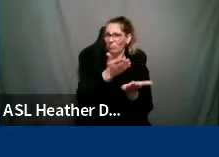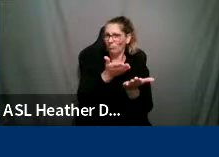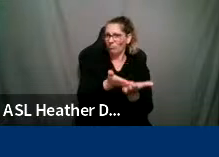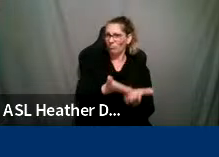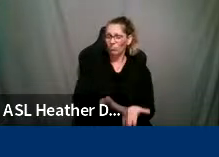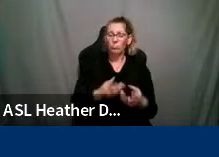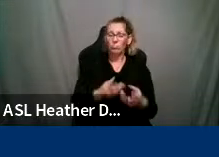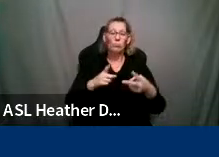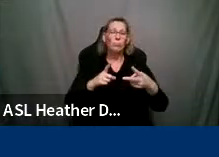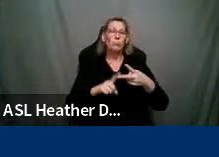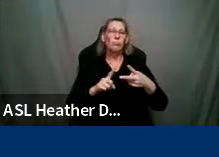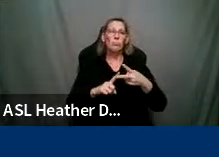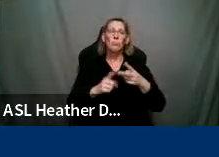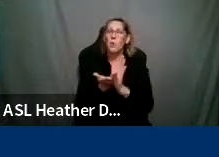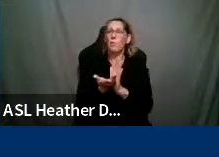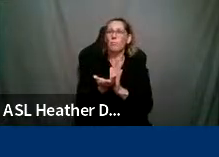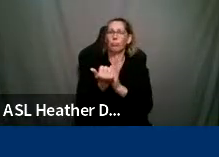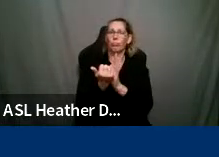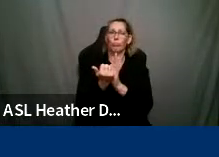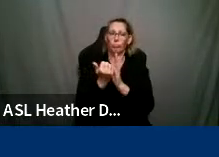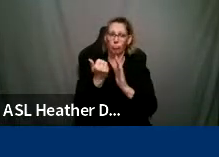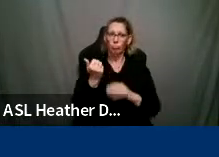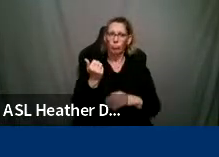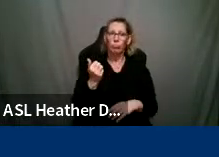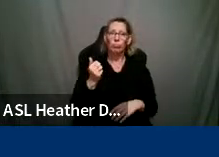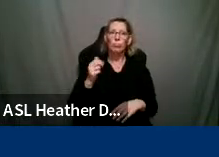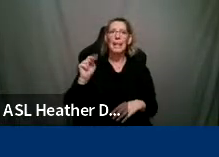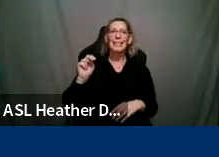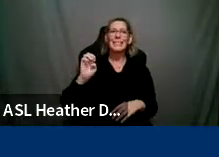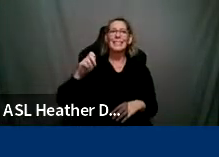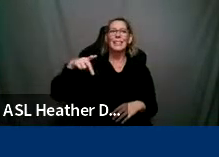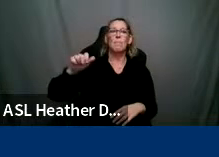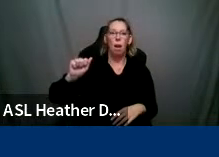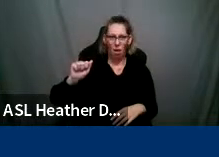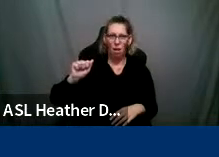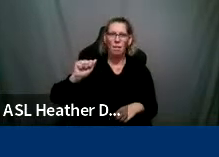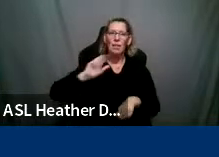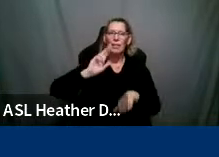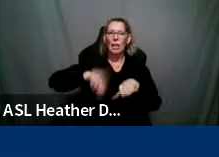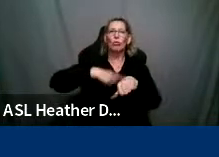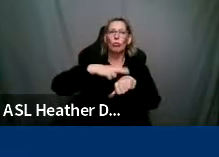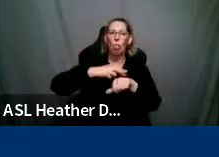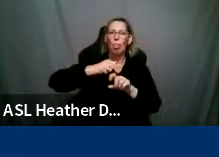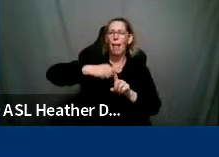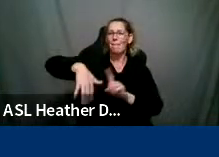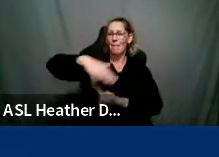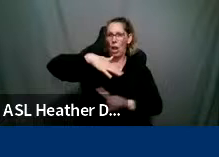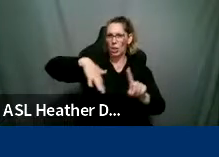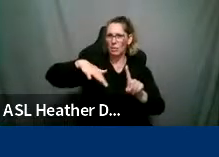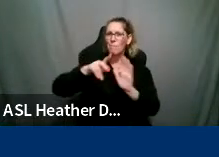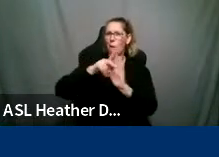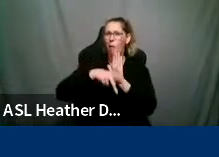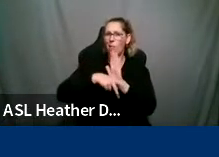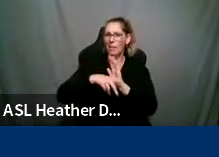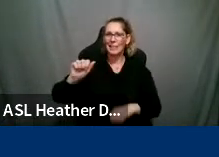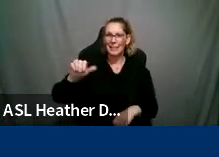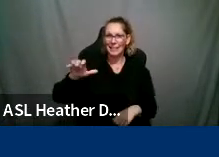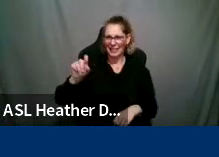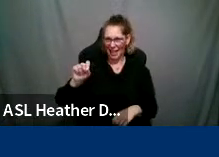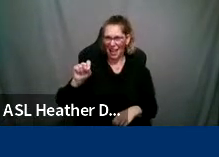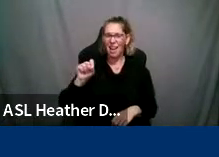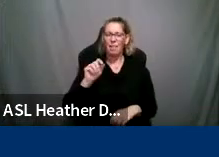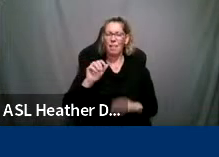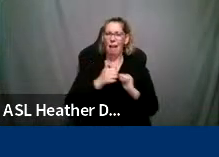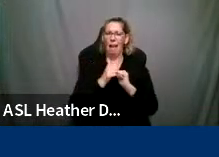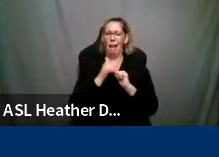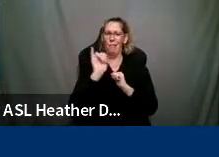you a high-level overview of the NEPA, or National Environmental Policy Act, and how it plays